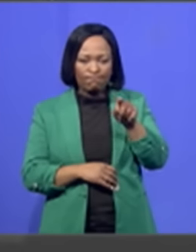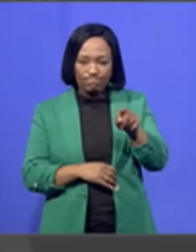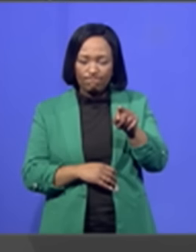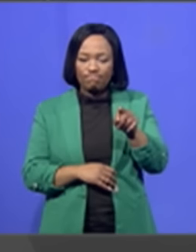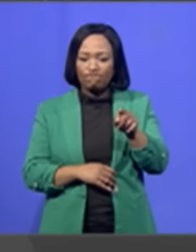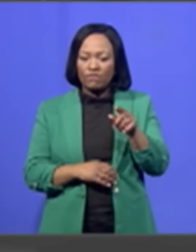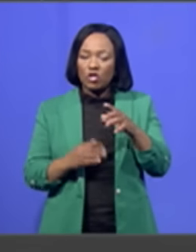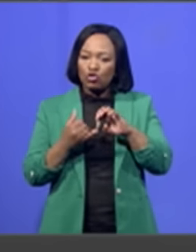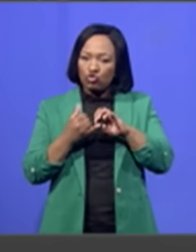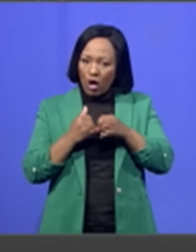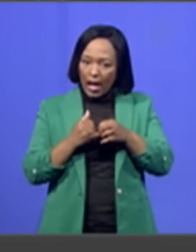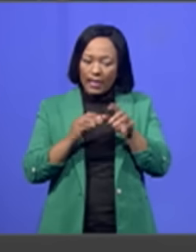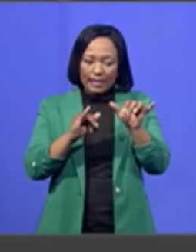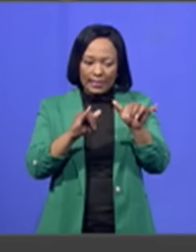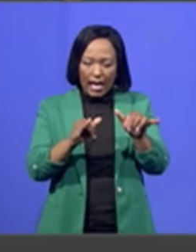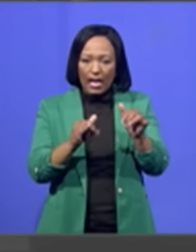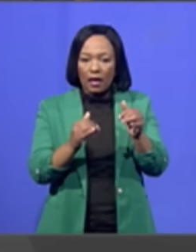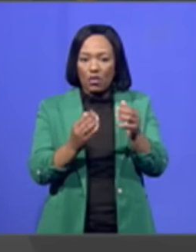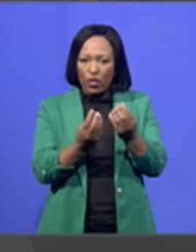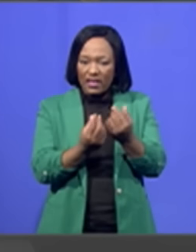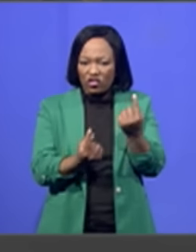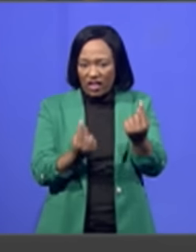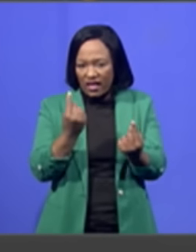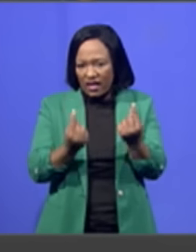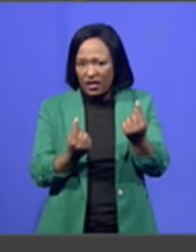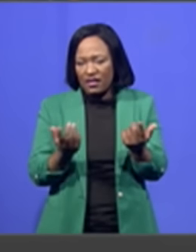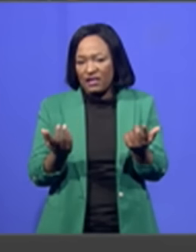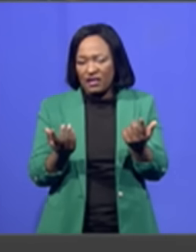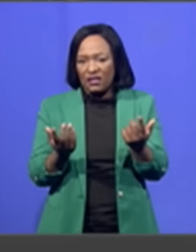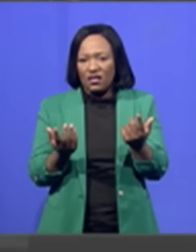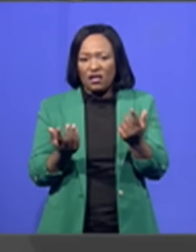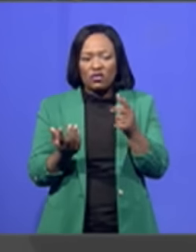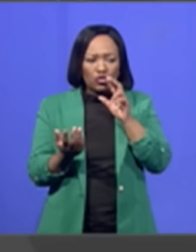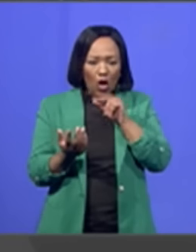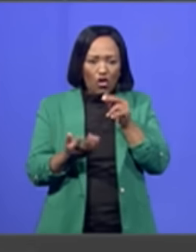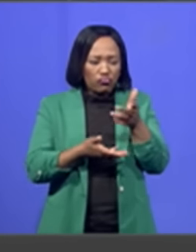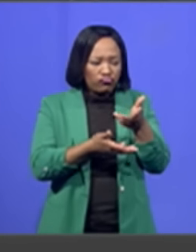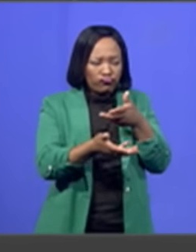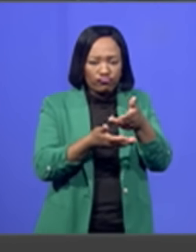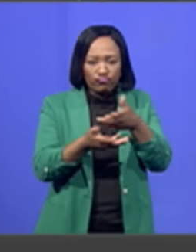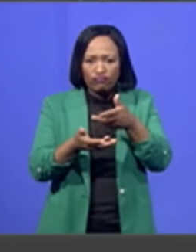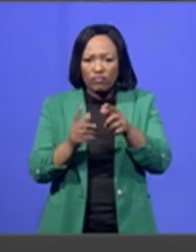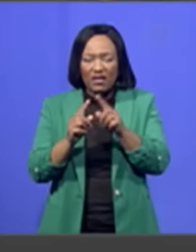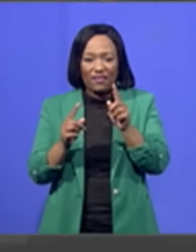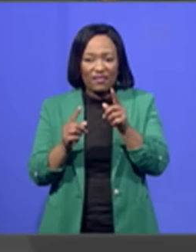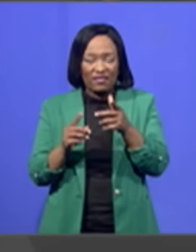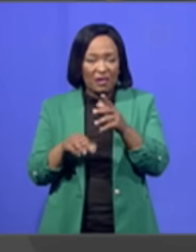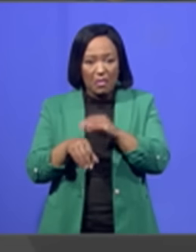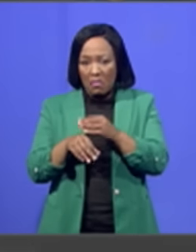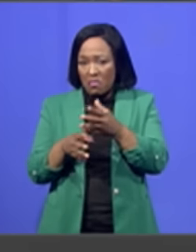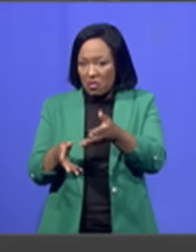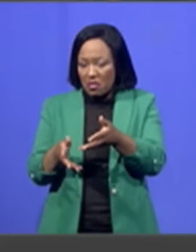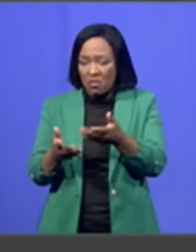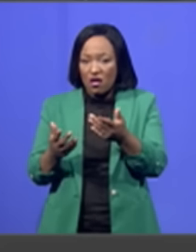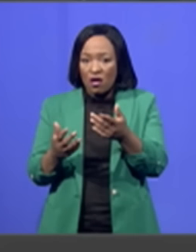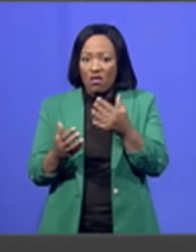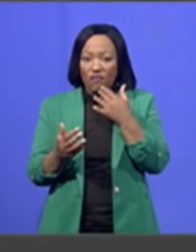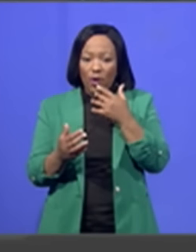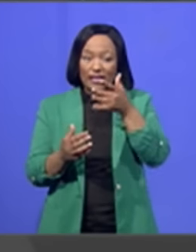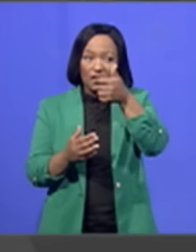live with one another and be able to talk things out. If this is the case, what the station commander is